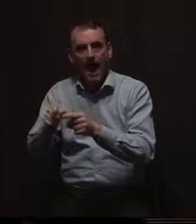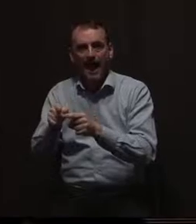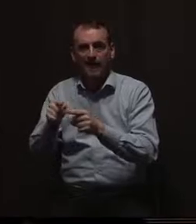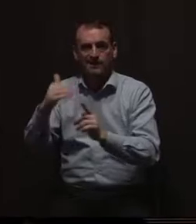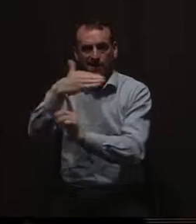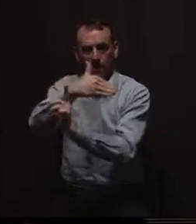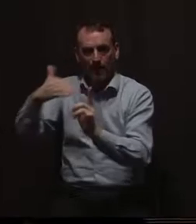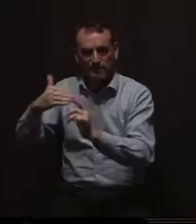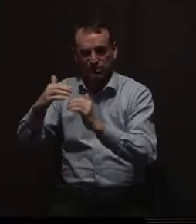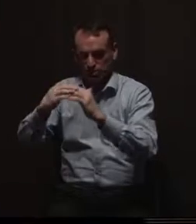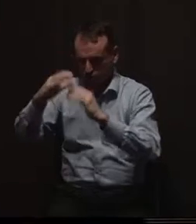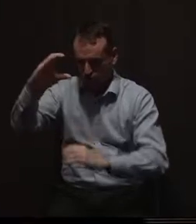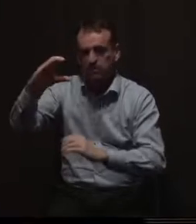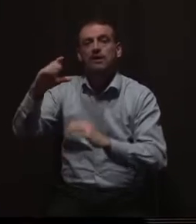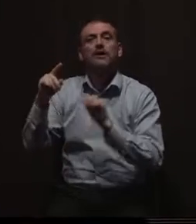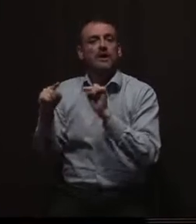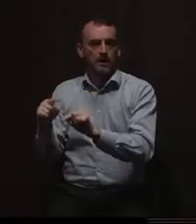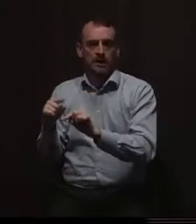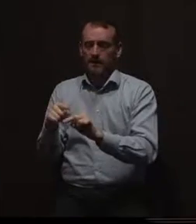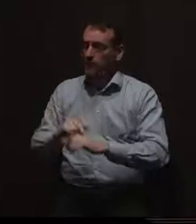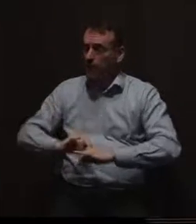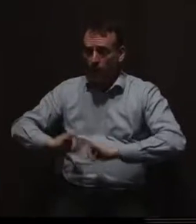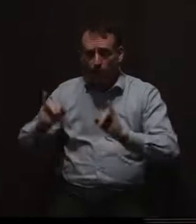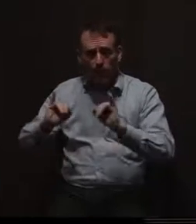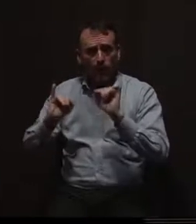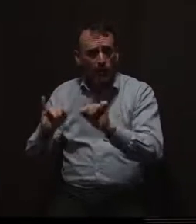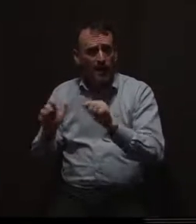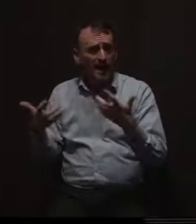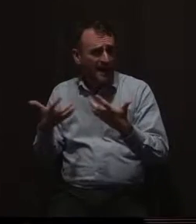also, it's the way we do it at the moment